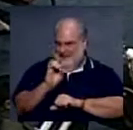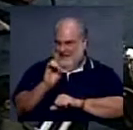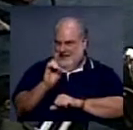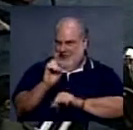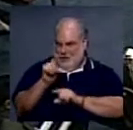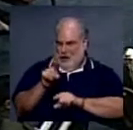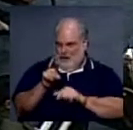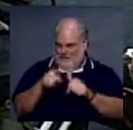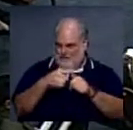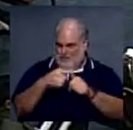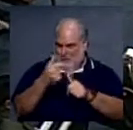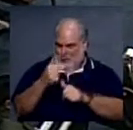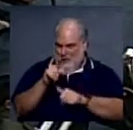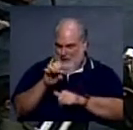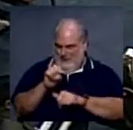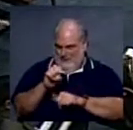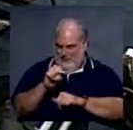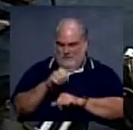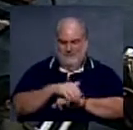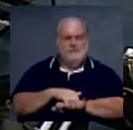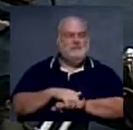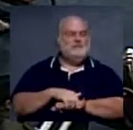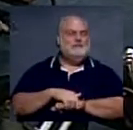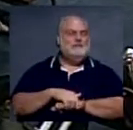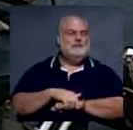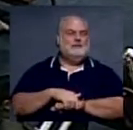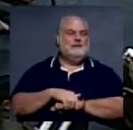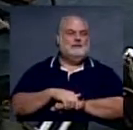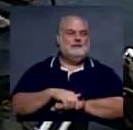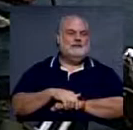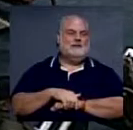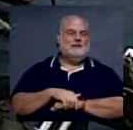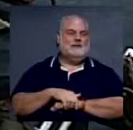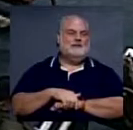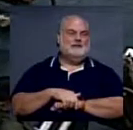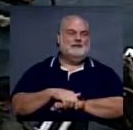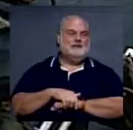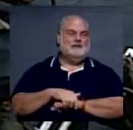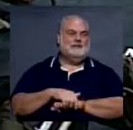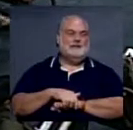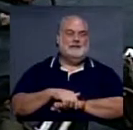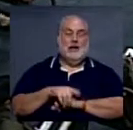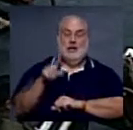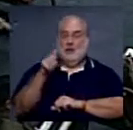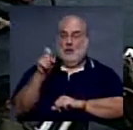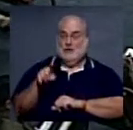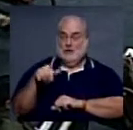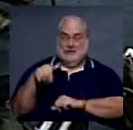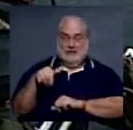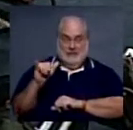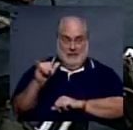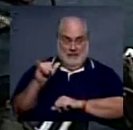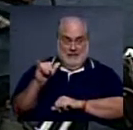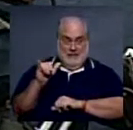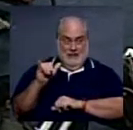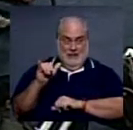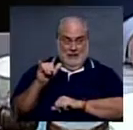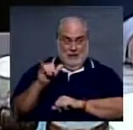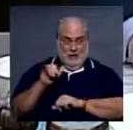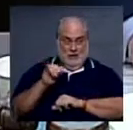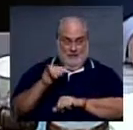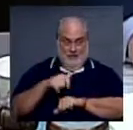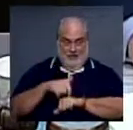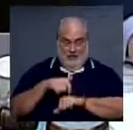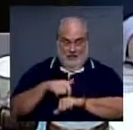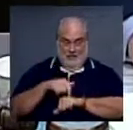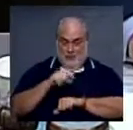first grade. Okay? So my question still is, Bruce, did you say that during this time,